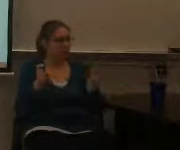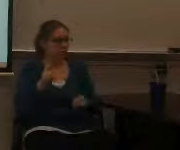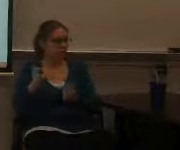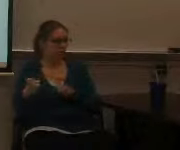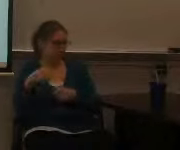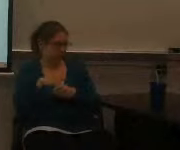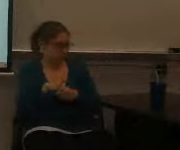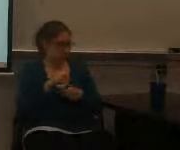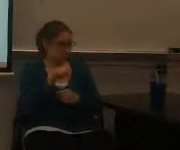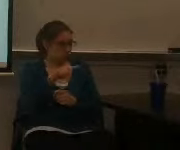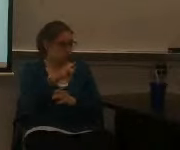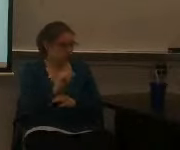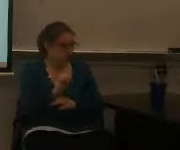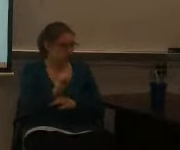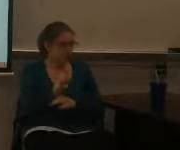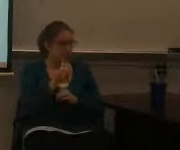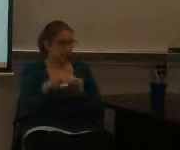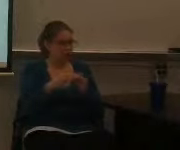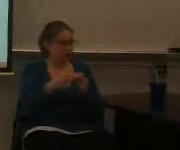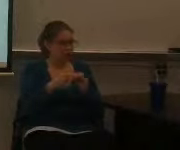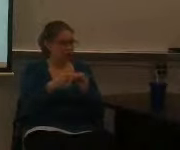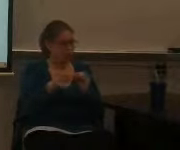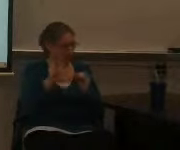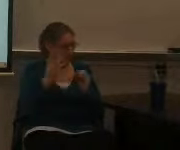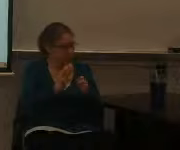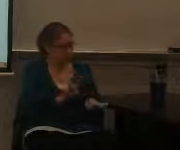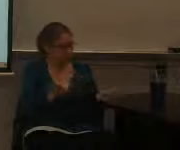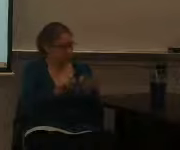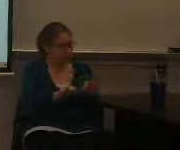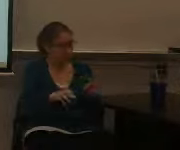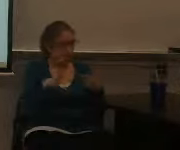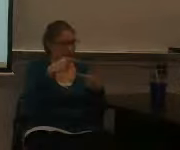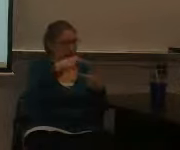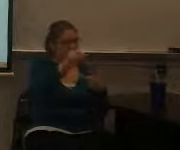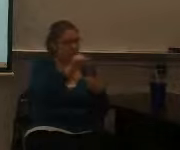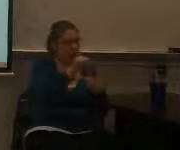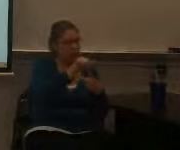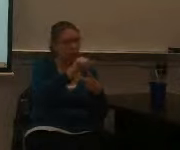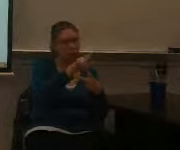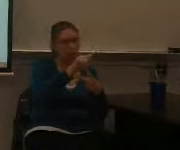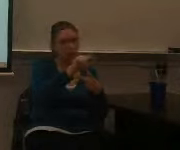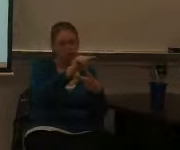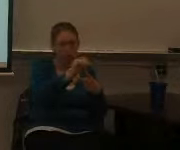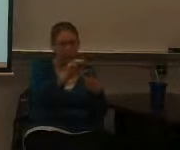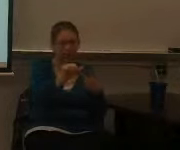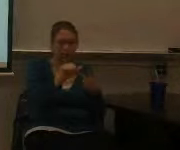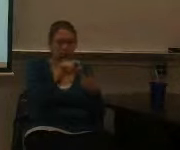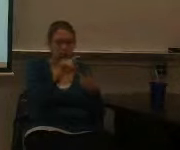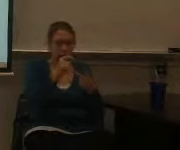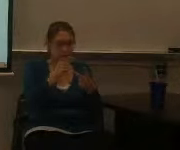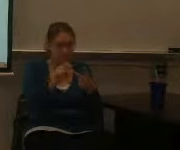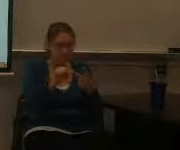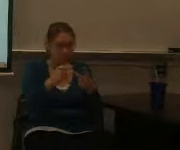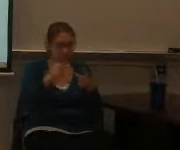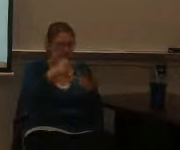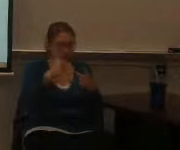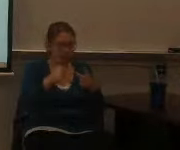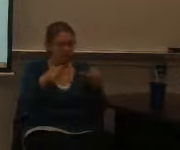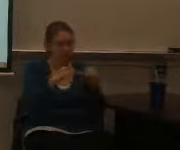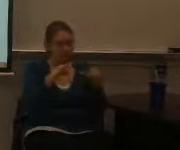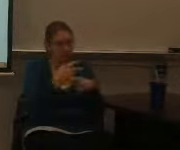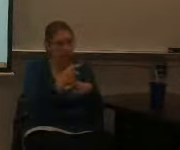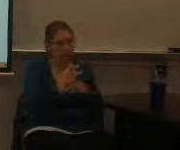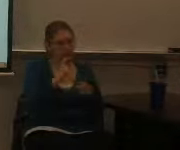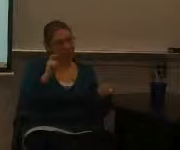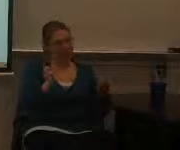can imagine that the relative importance of a locthiness and a toxinous measurement production is sort of